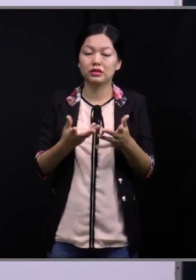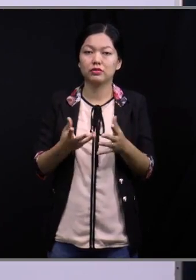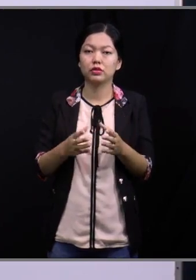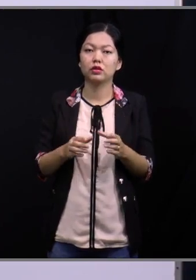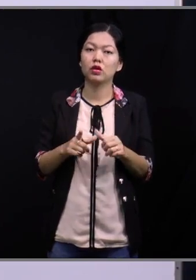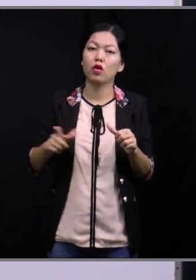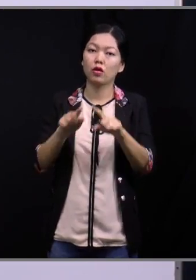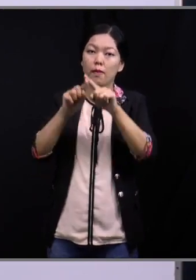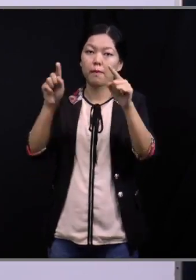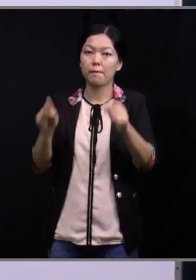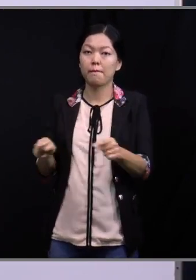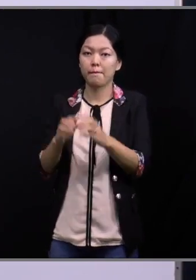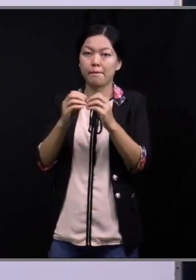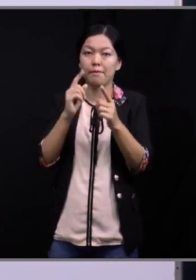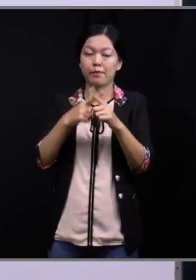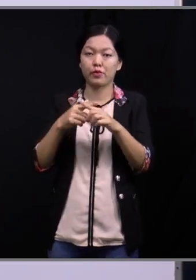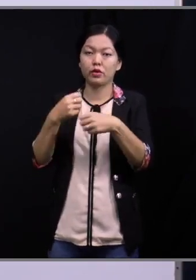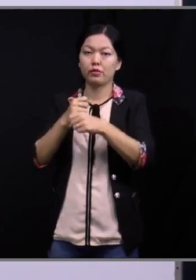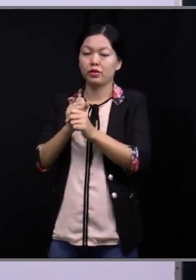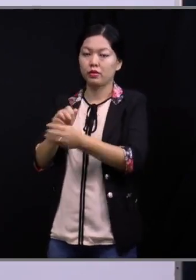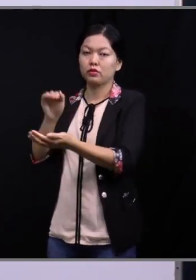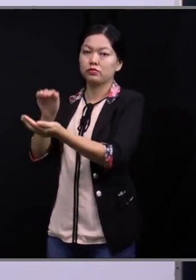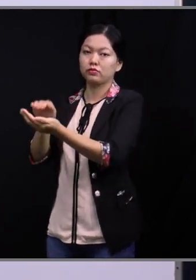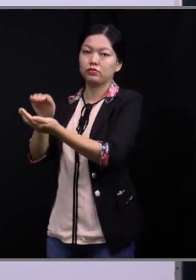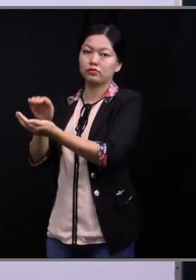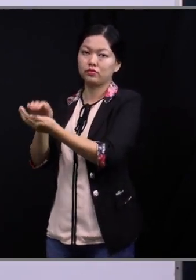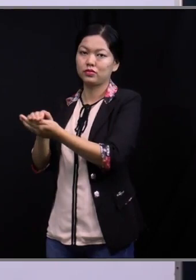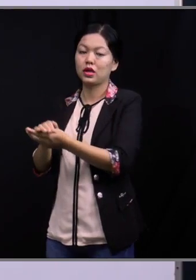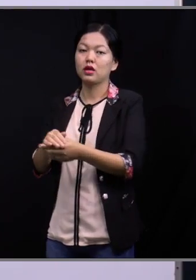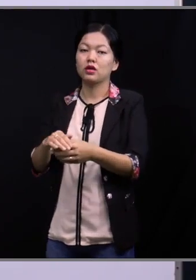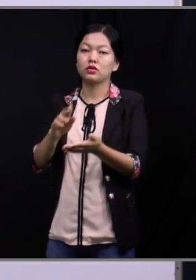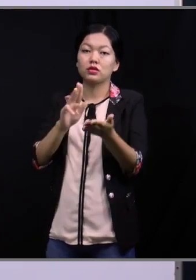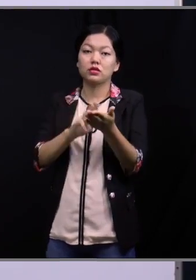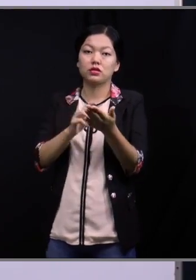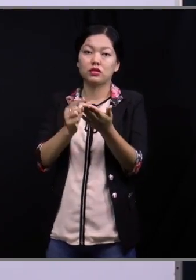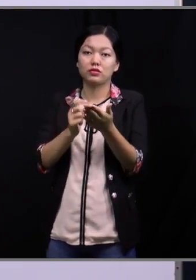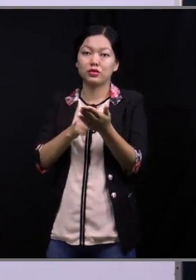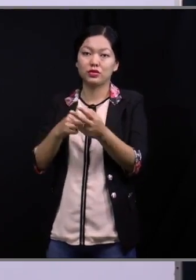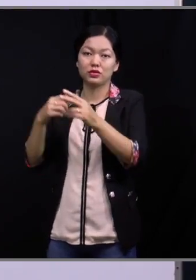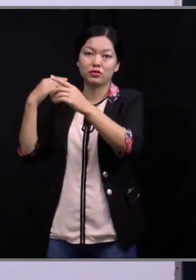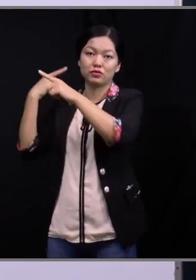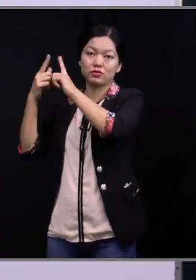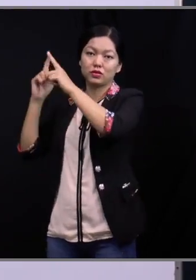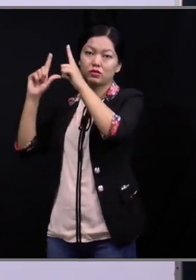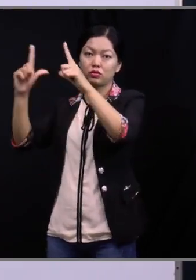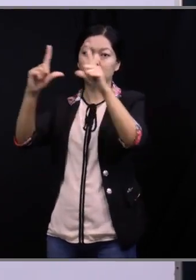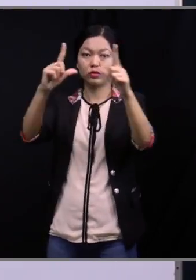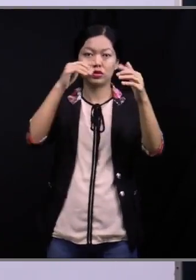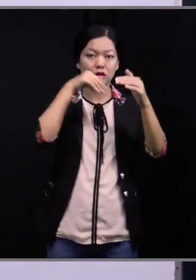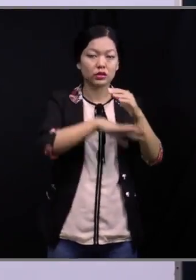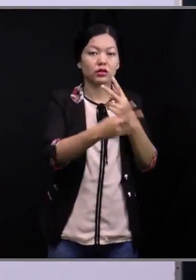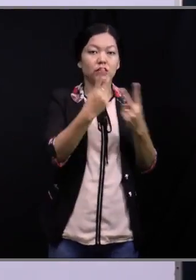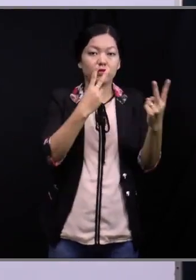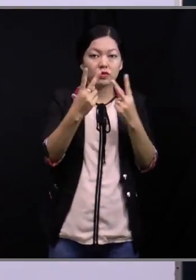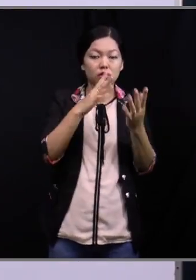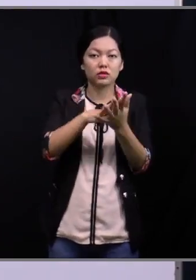with artistic display of materials or specimens can give you idea, give you information while you are trying to classify a plant or an